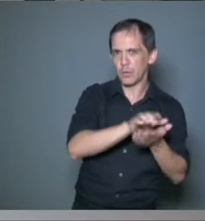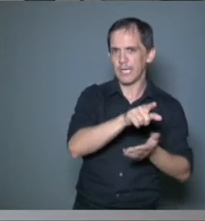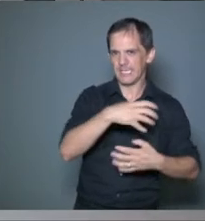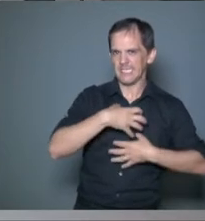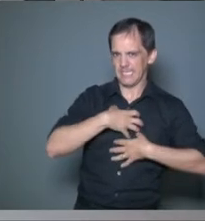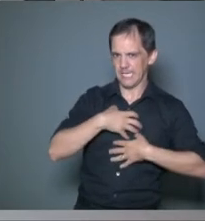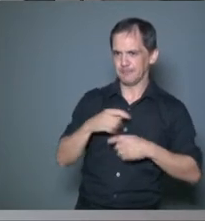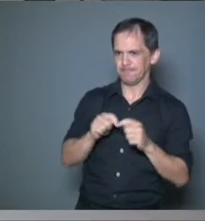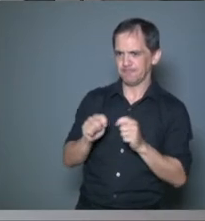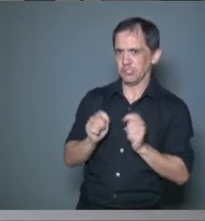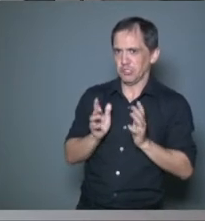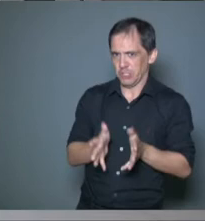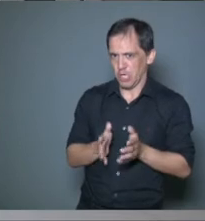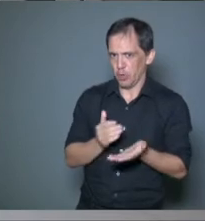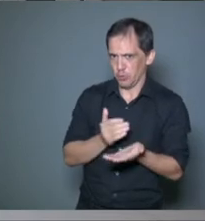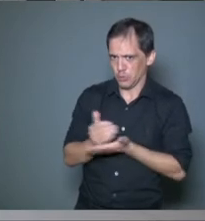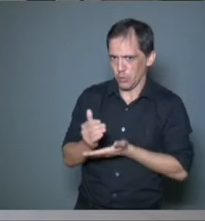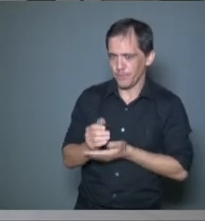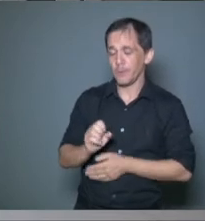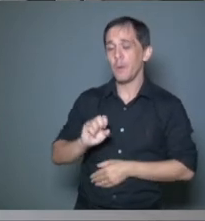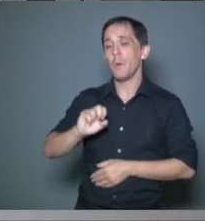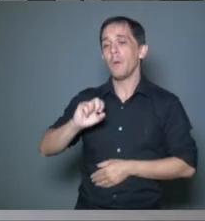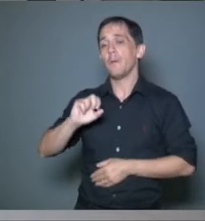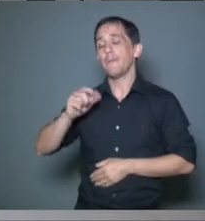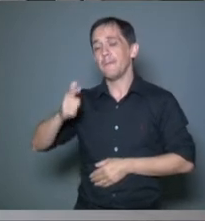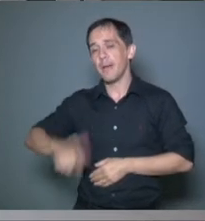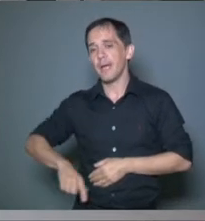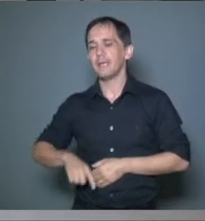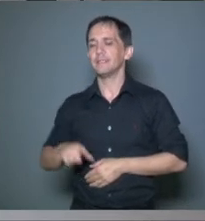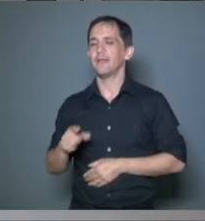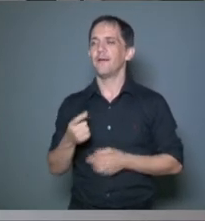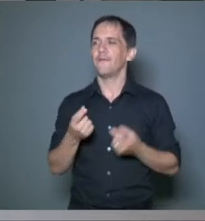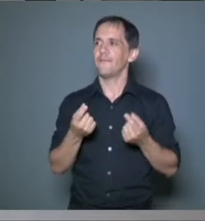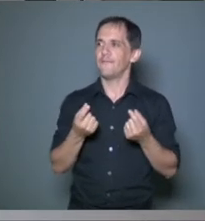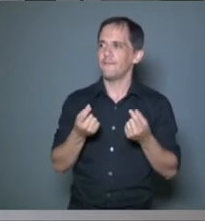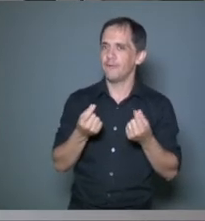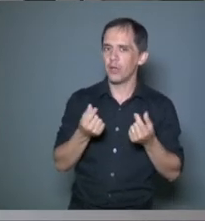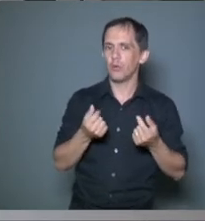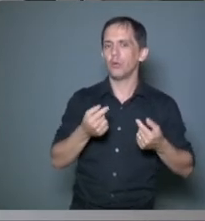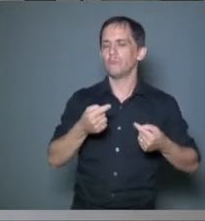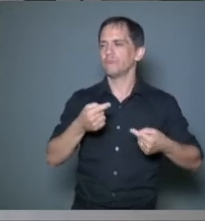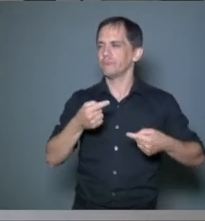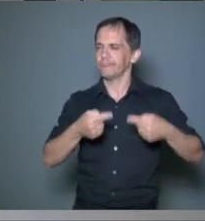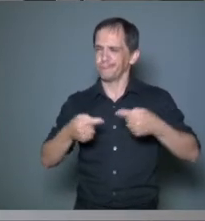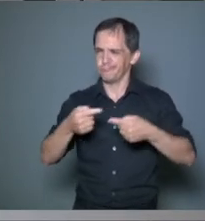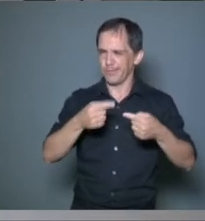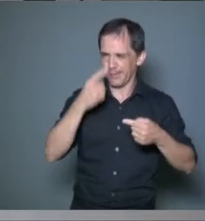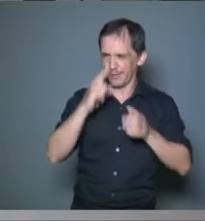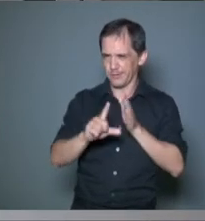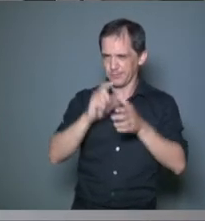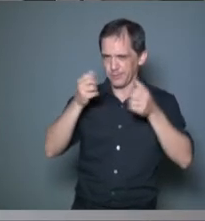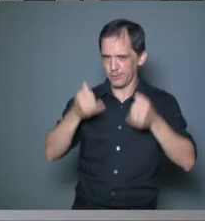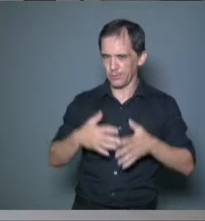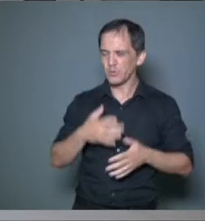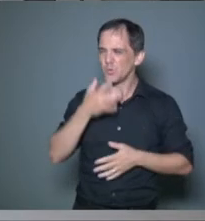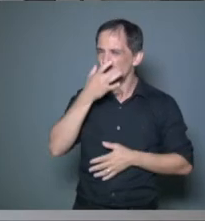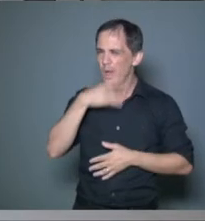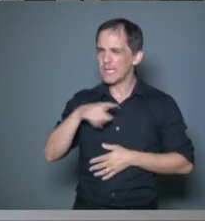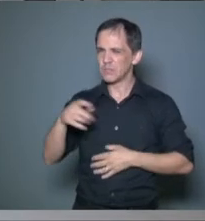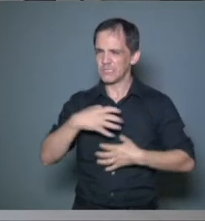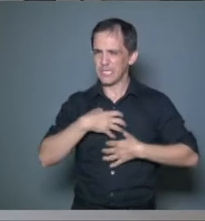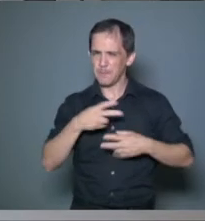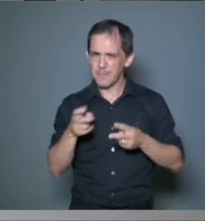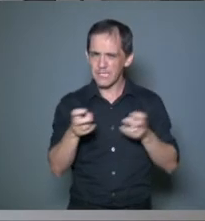because of prices, if demand is being reduced, and if besides price, Do you envisage